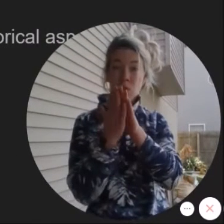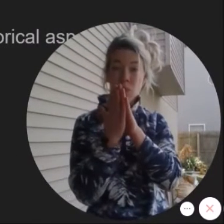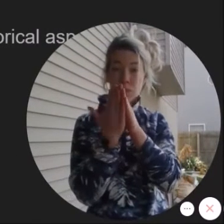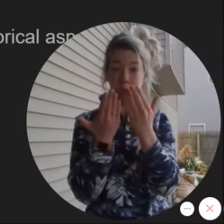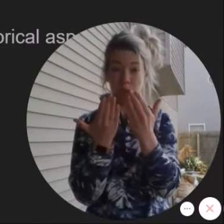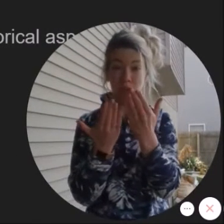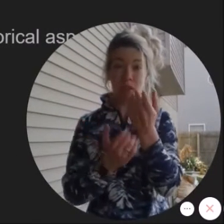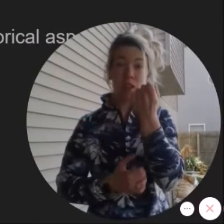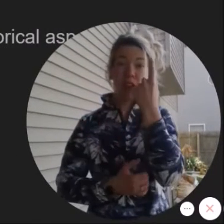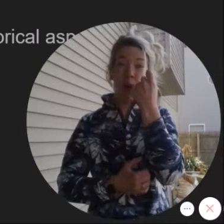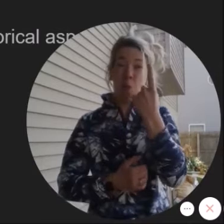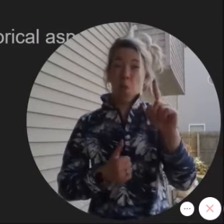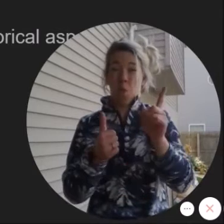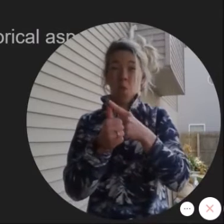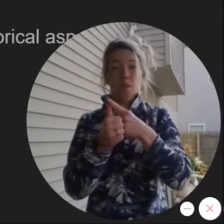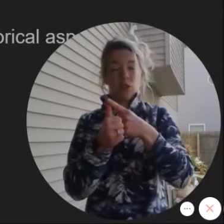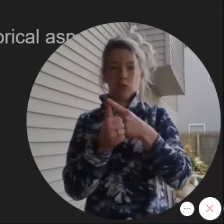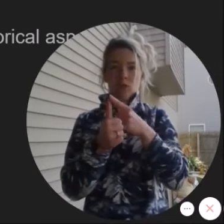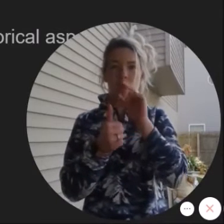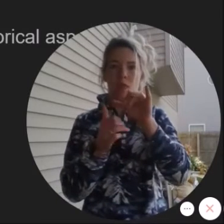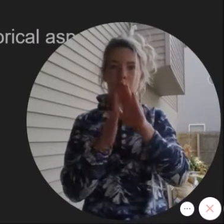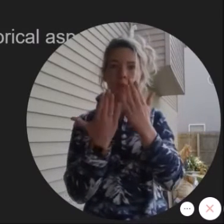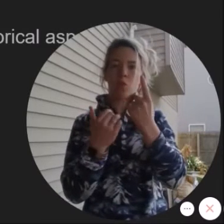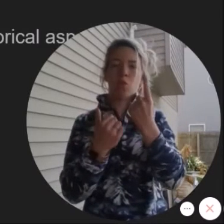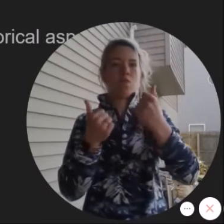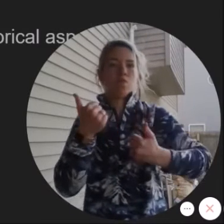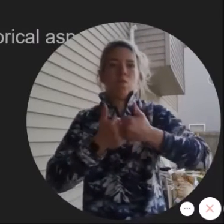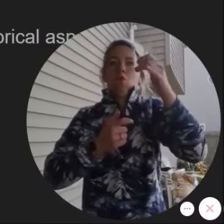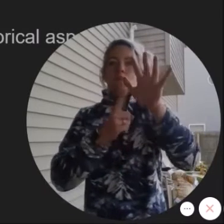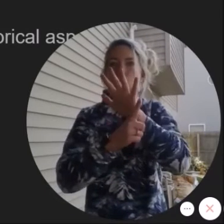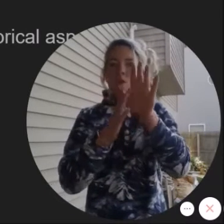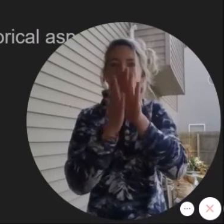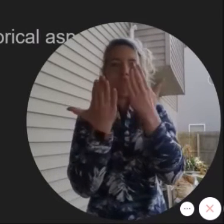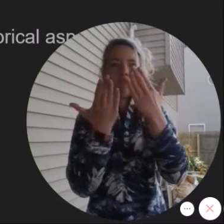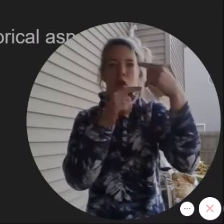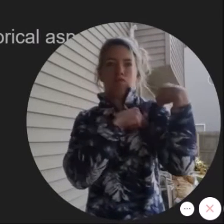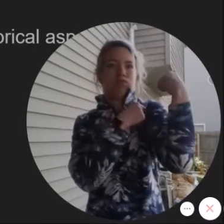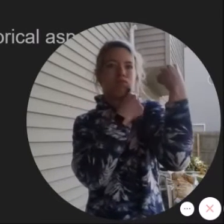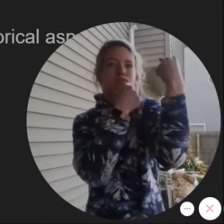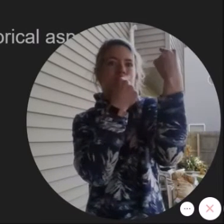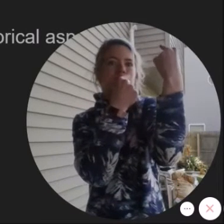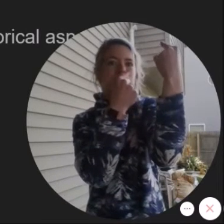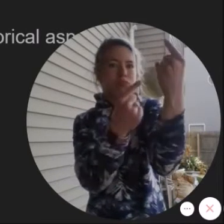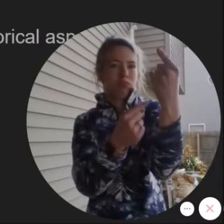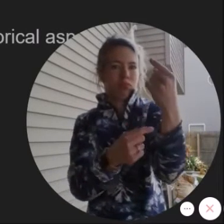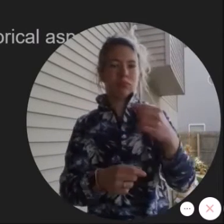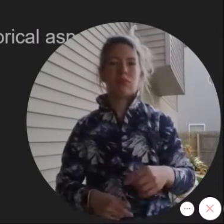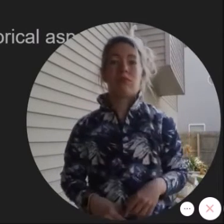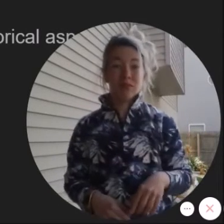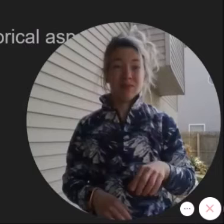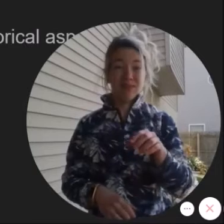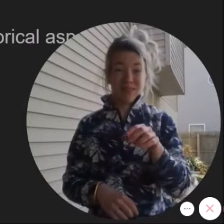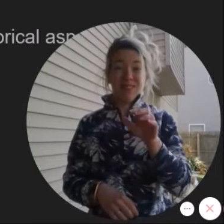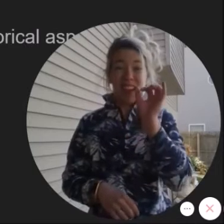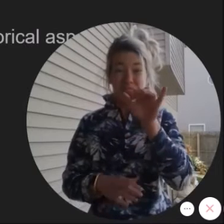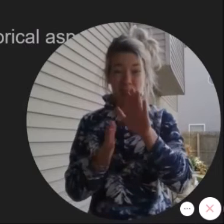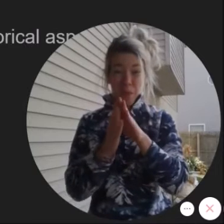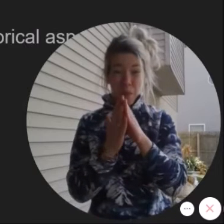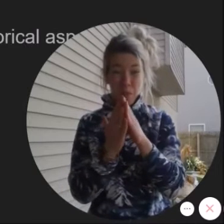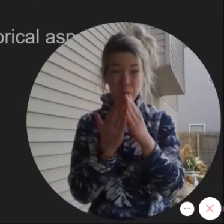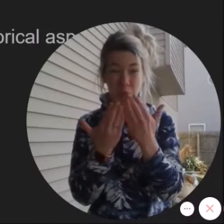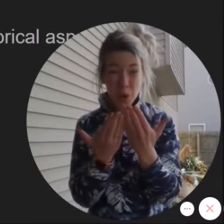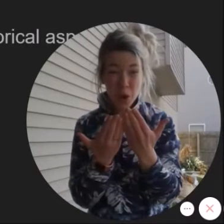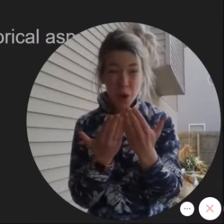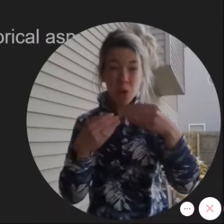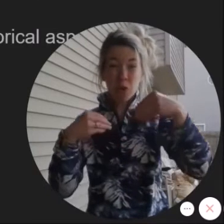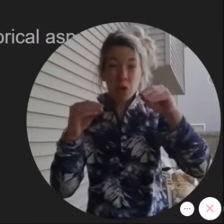Okay, so some background information related to this book. Alright, so understand that this is one of the most popular books in the entire world of all time.